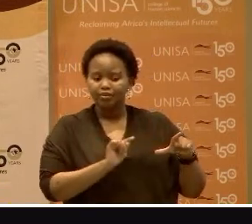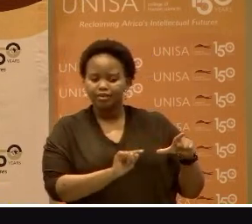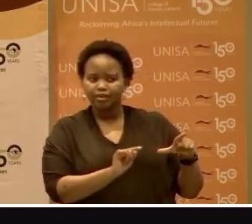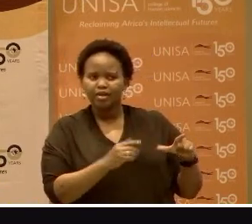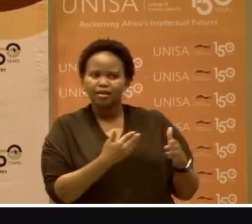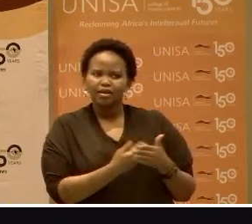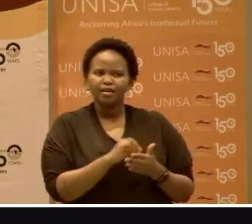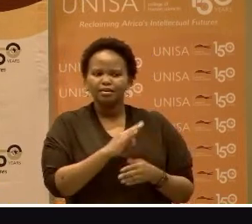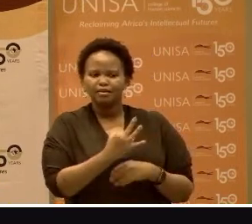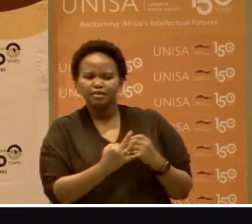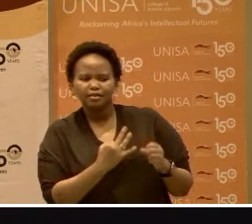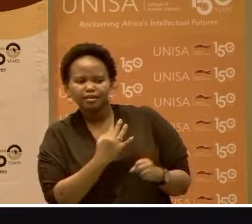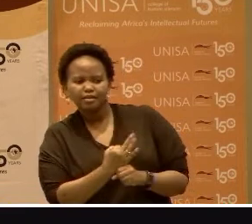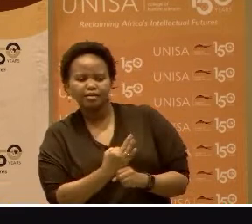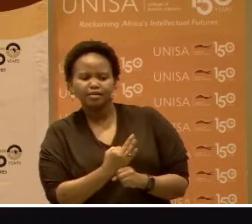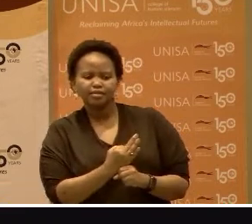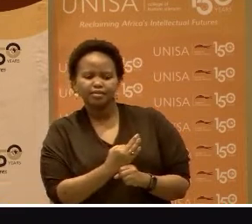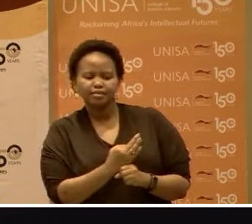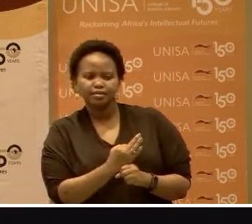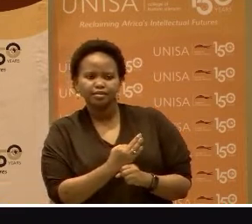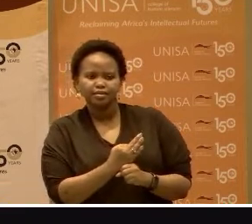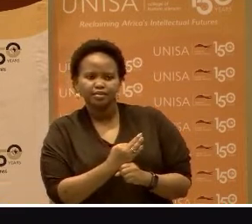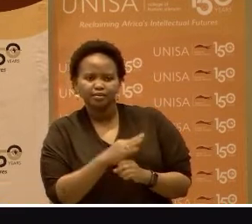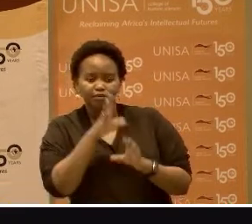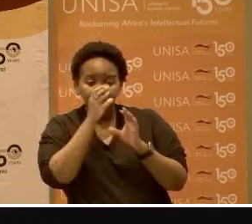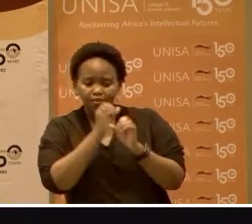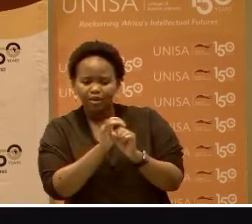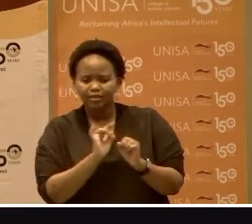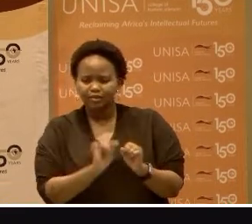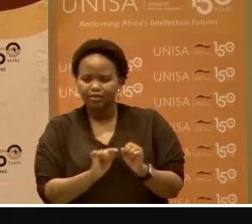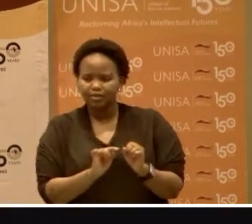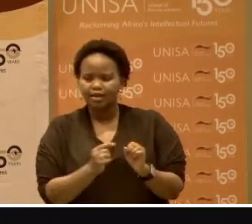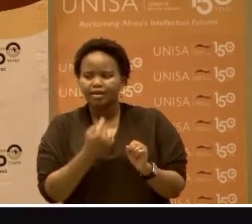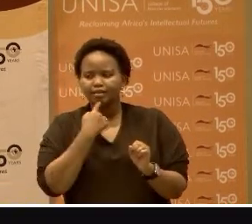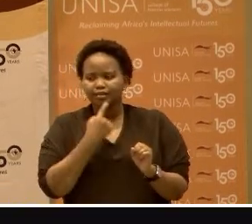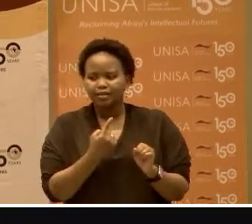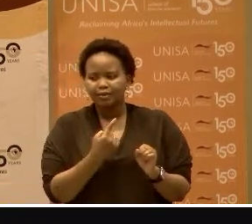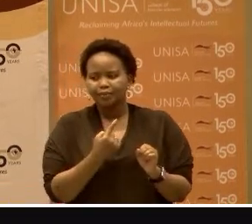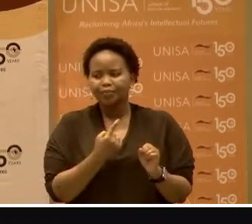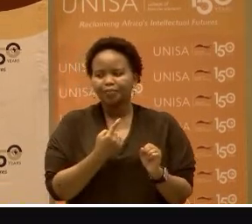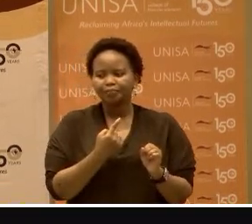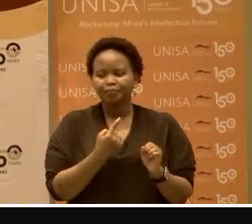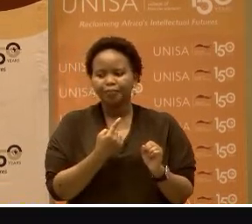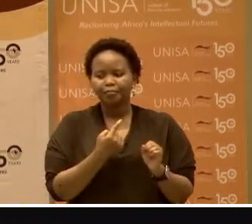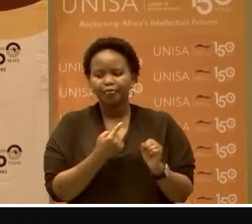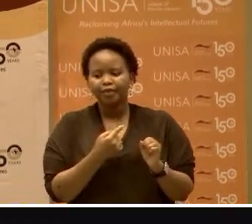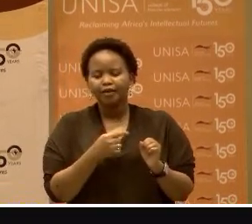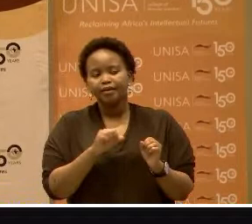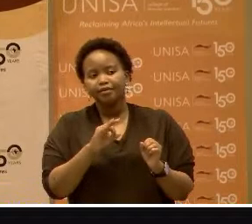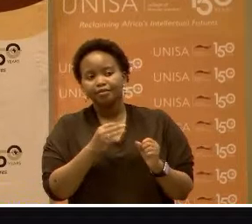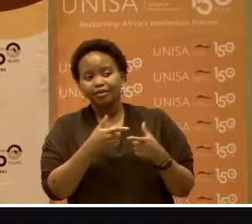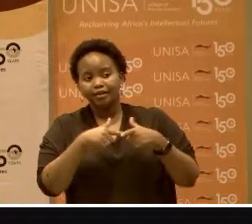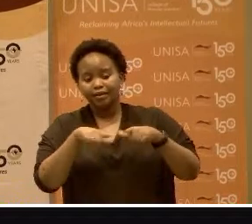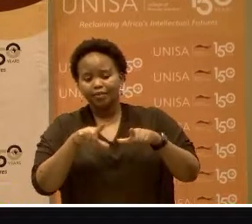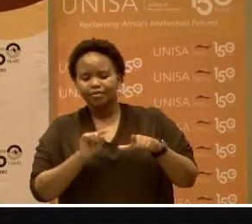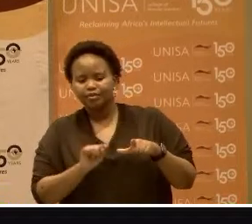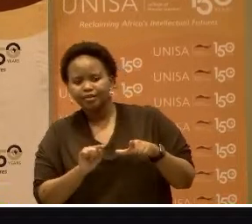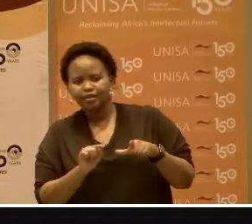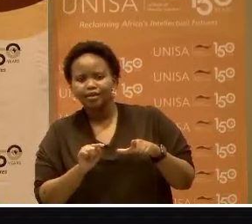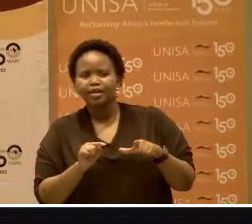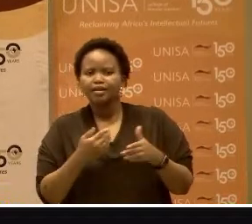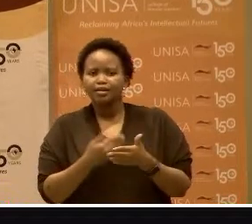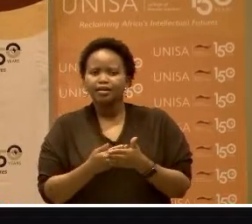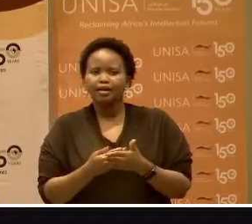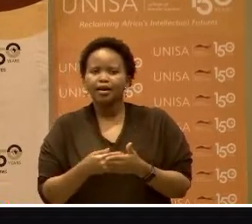for endangered languages is another hope that indigenous language will assist in building a global community.